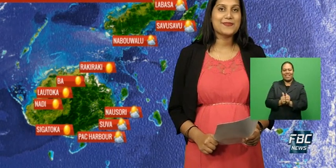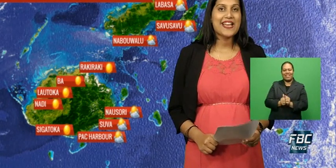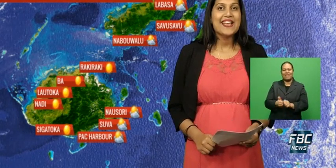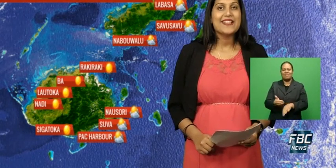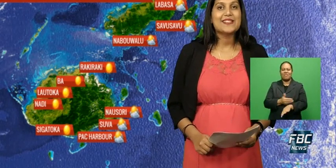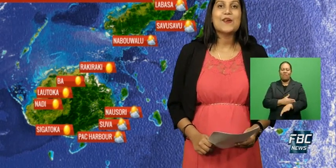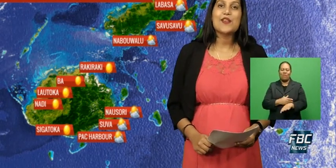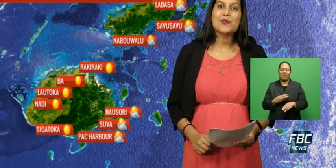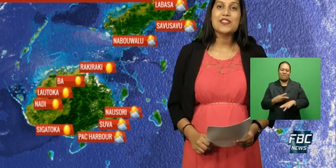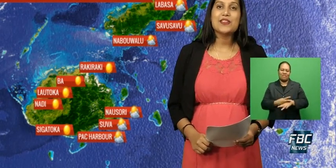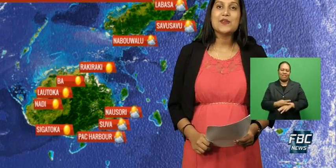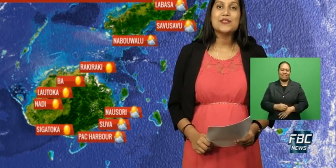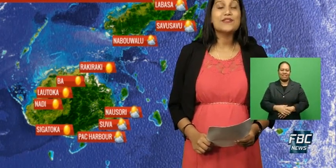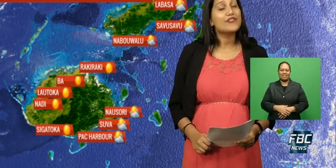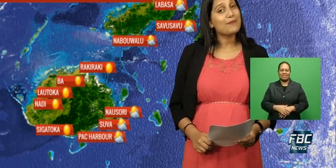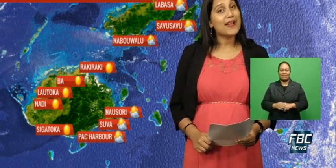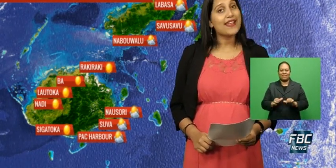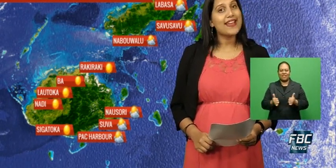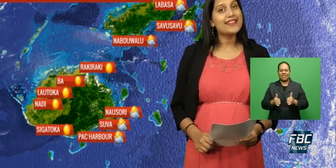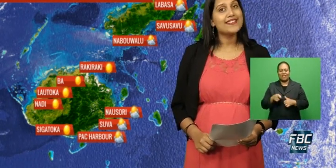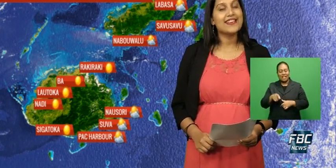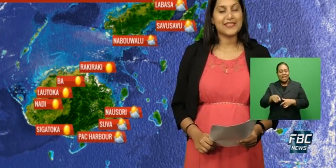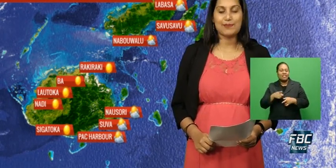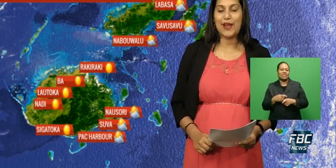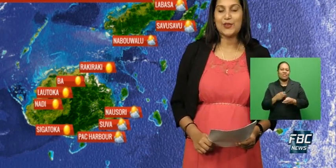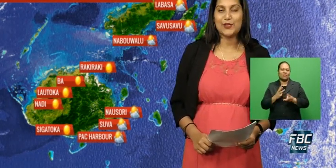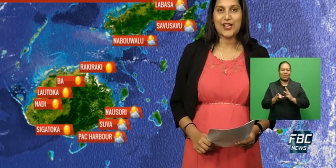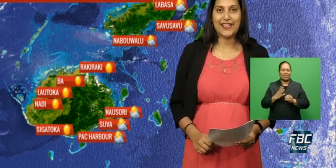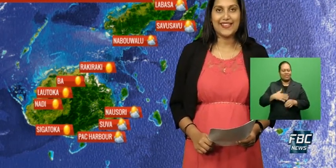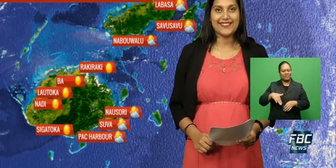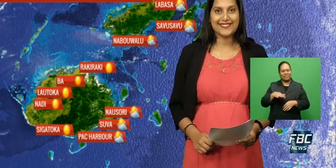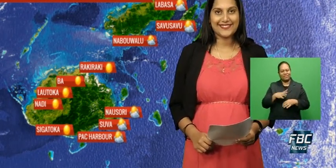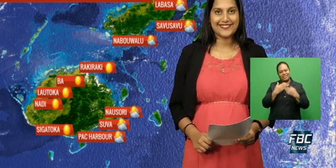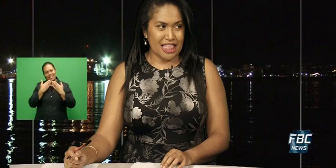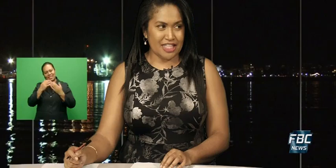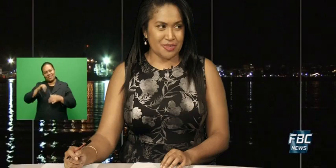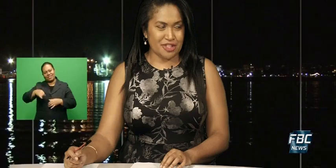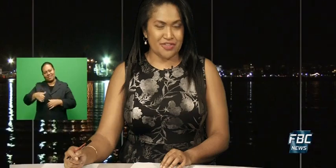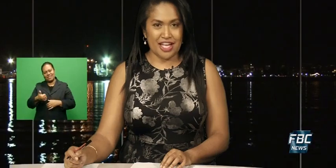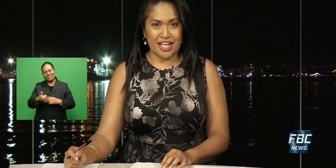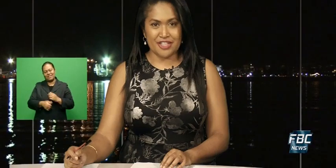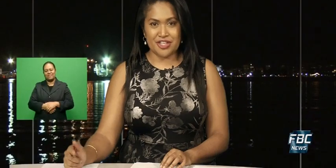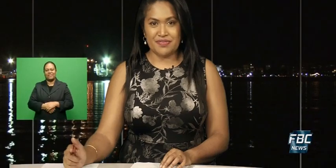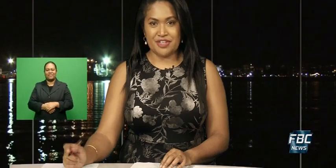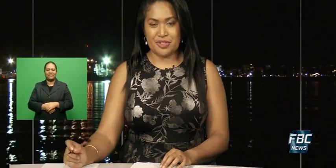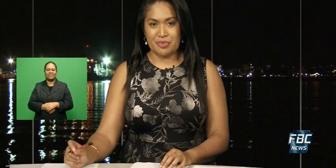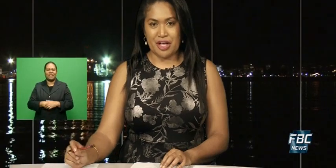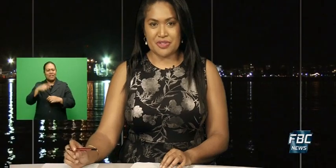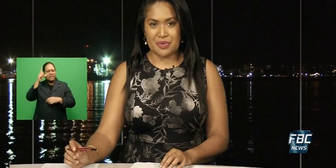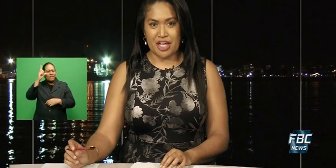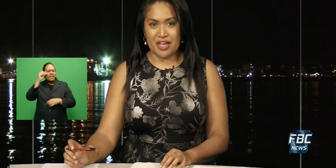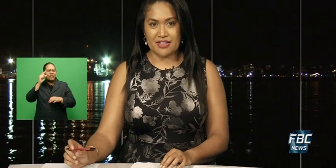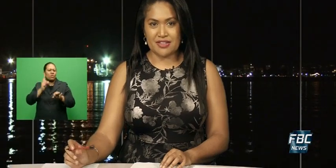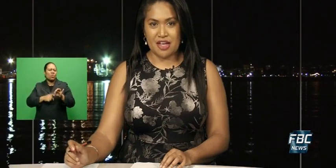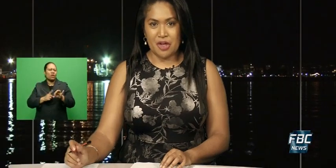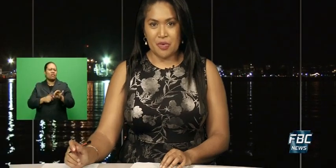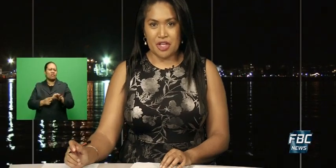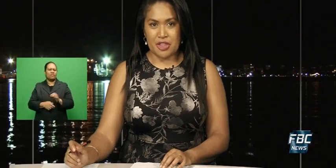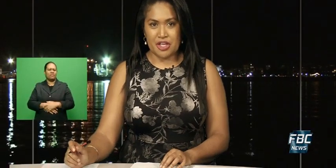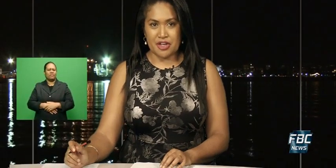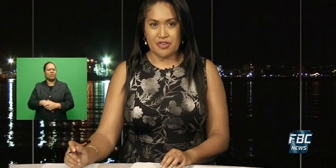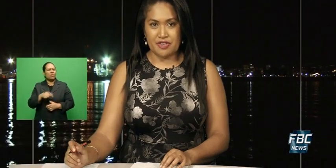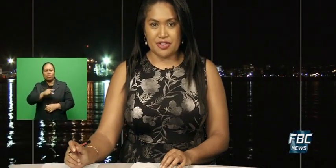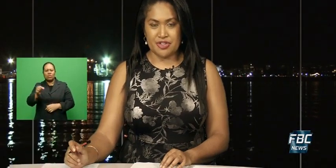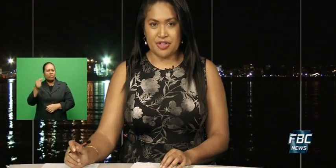month. That's all the weather news from my end. It's back to Jackie. Thanks so much for that, Angie. In Fijian Pulse, we asked, what